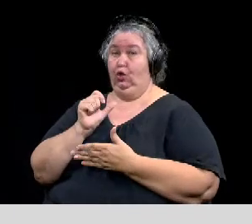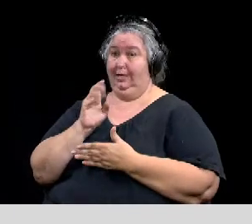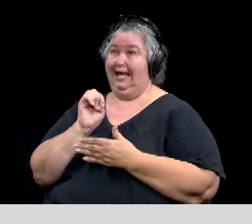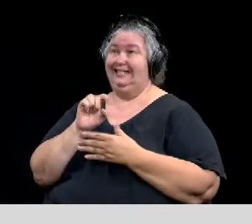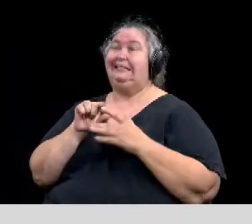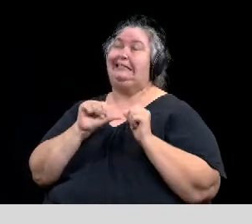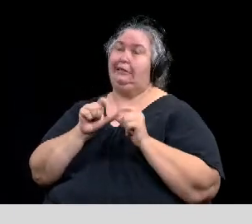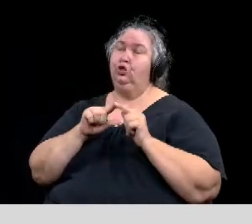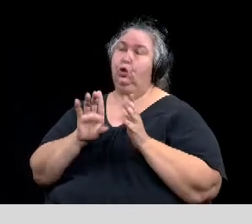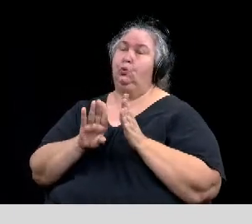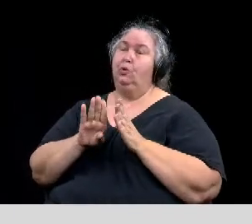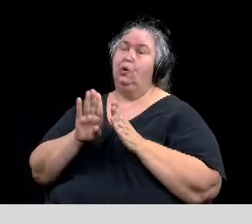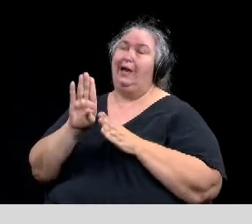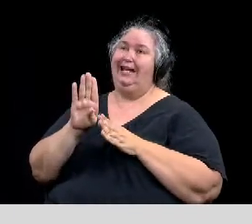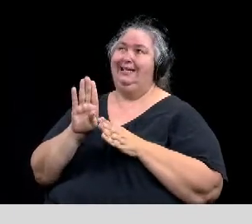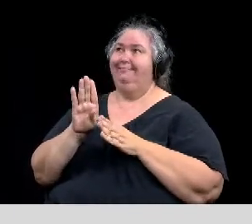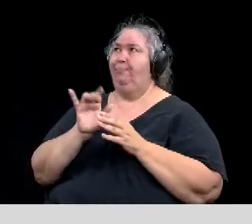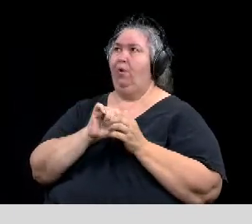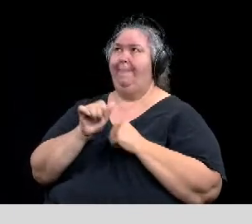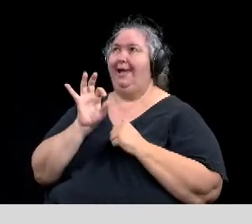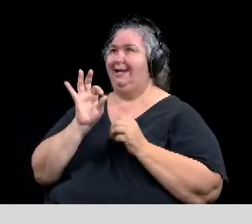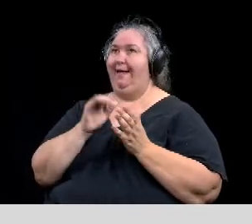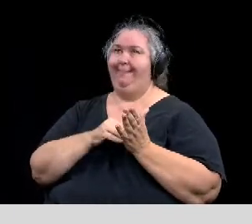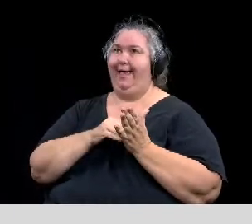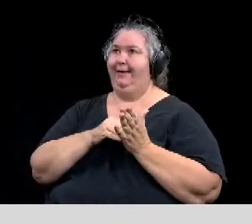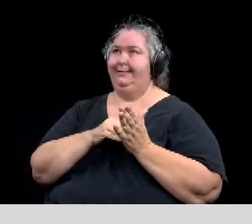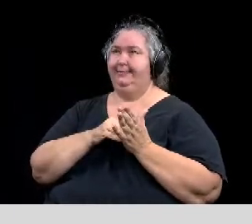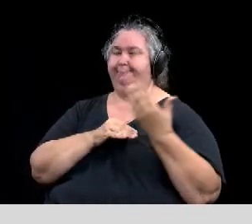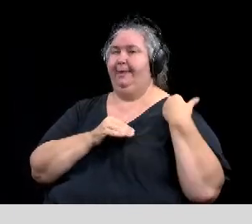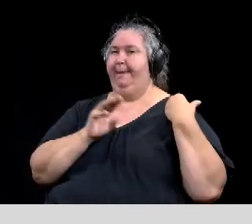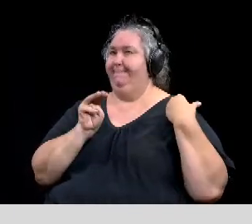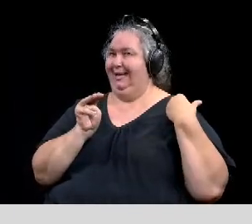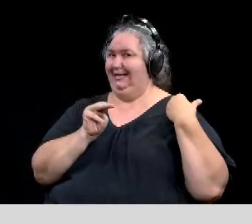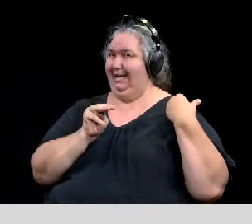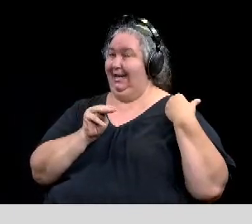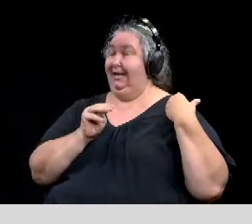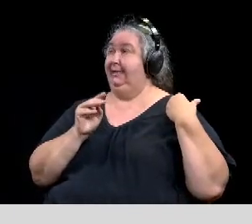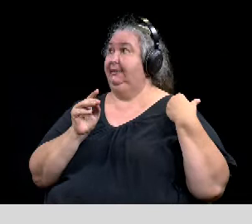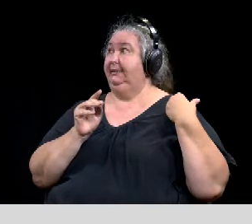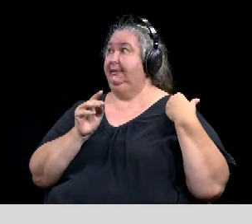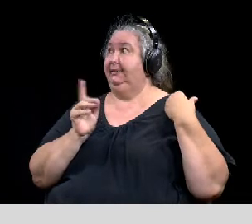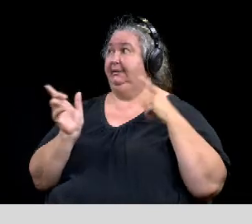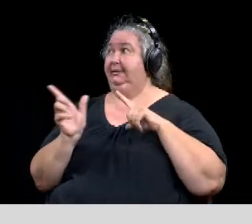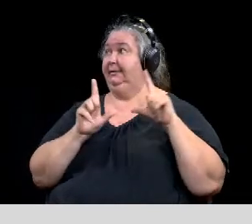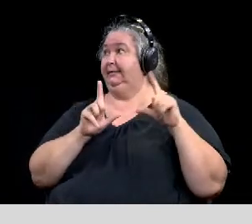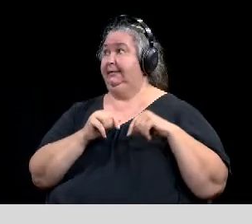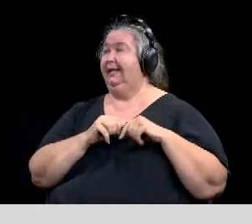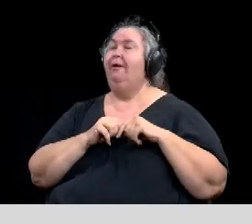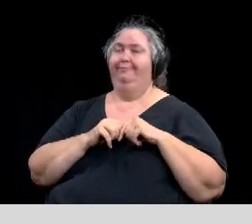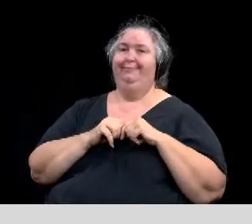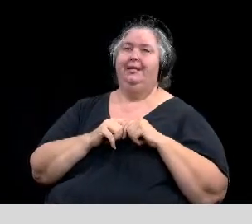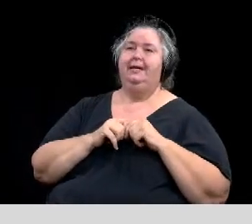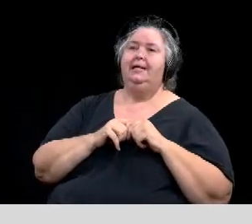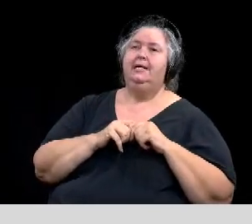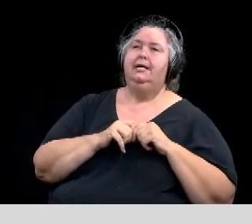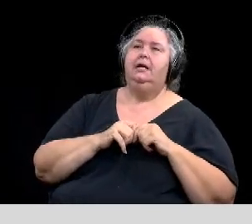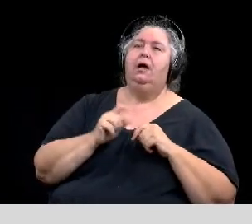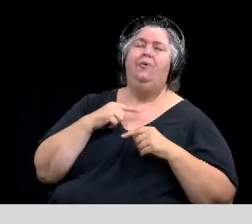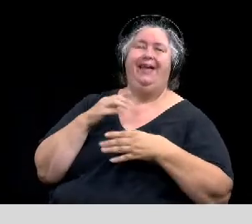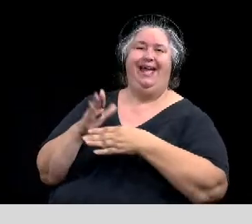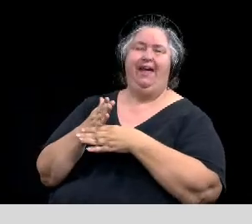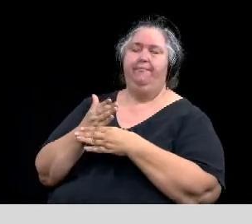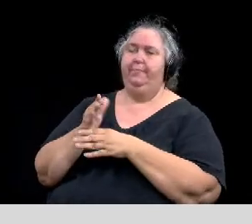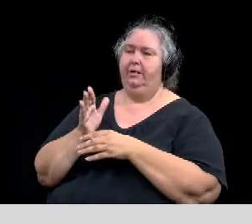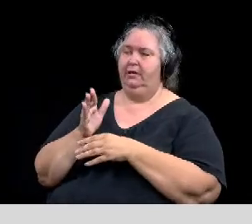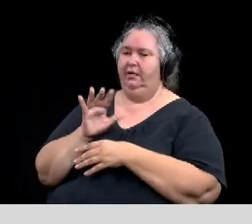day, and we passed 9,000 total cases on Monday. Next slide, please, Julie. We've been averaging between 50